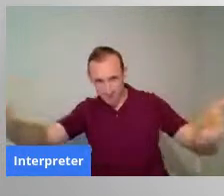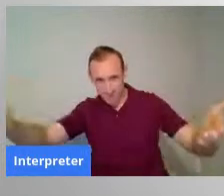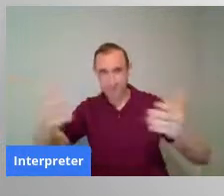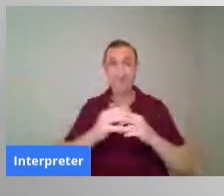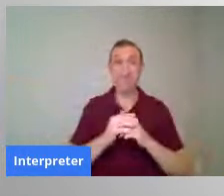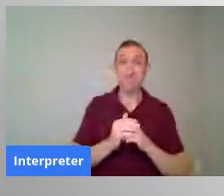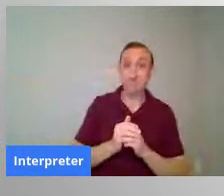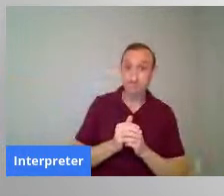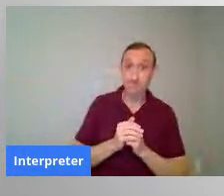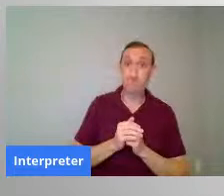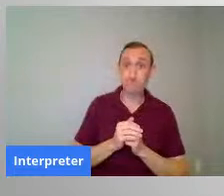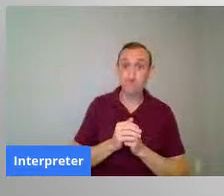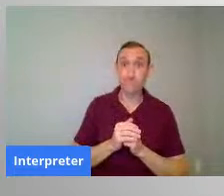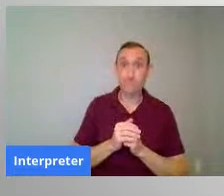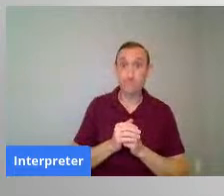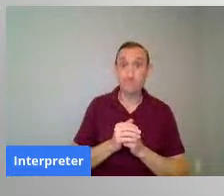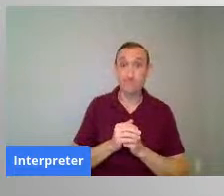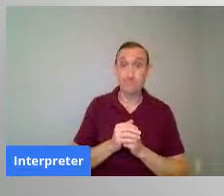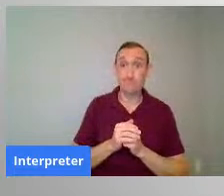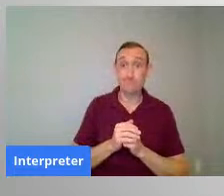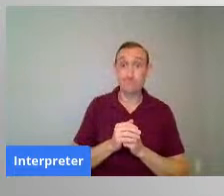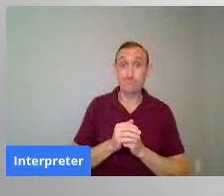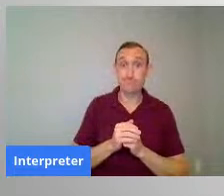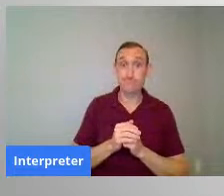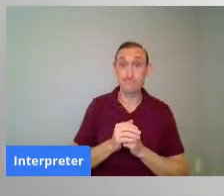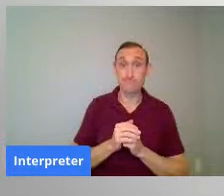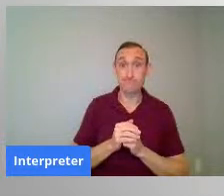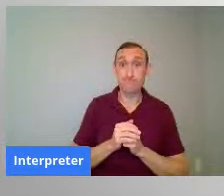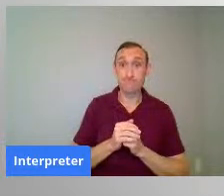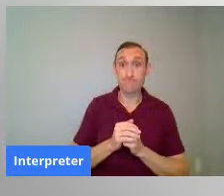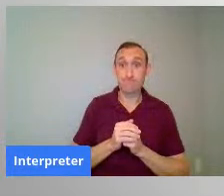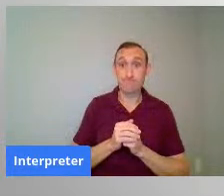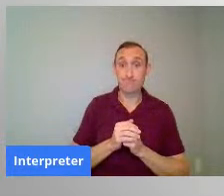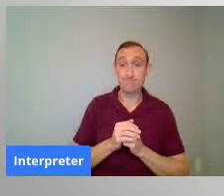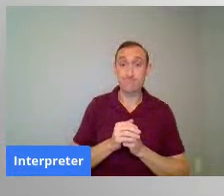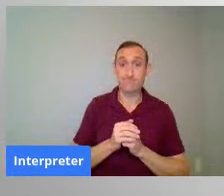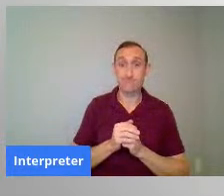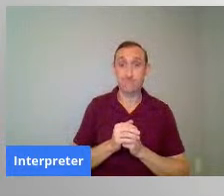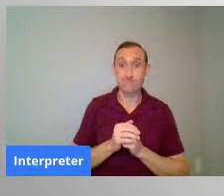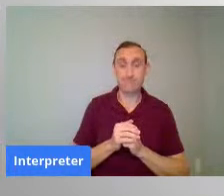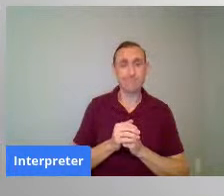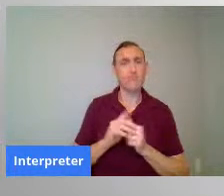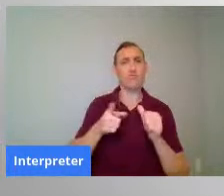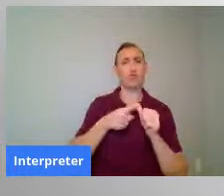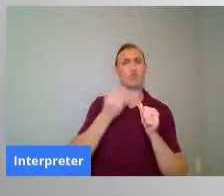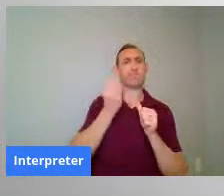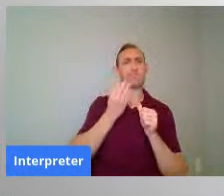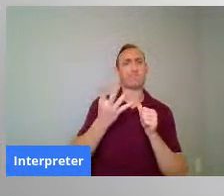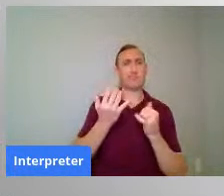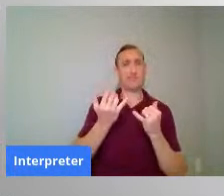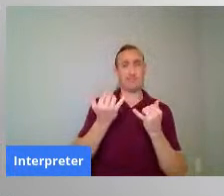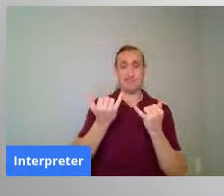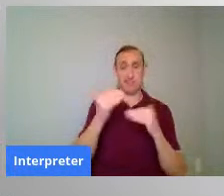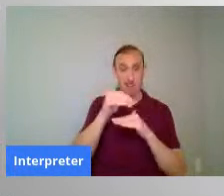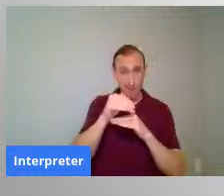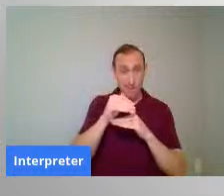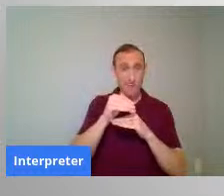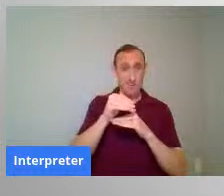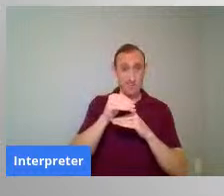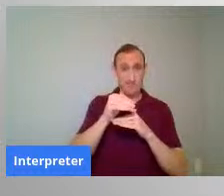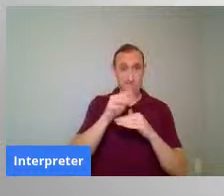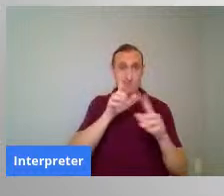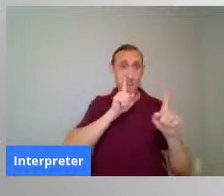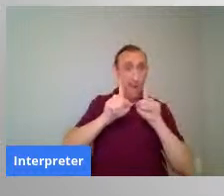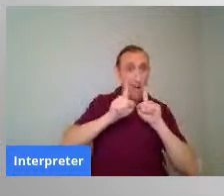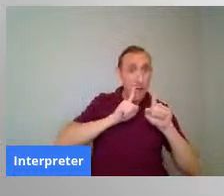like to just start off saying that I have really appreciated tonight's dialogue. I think it's really kind of pushed